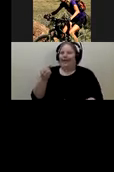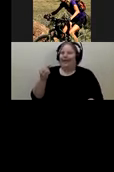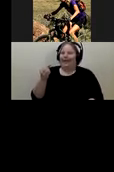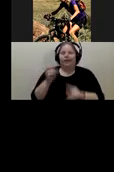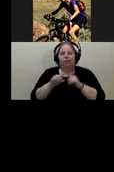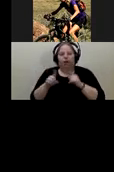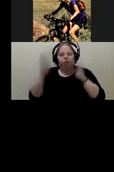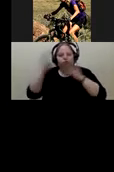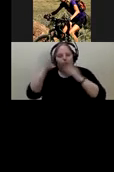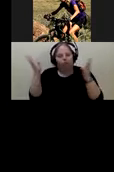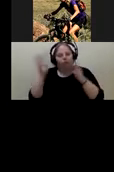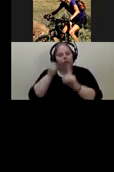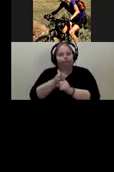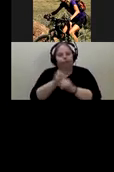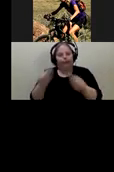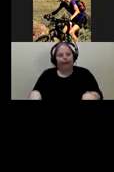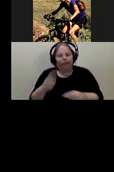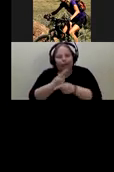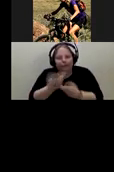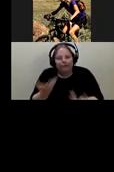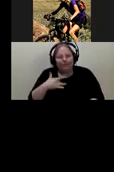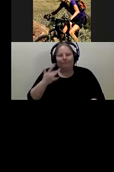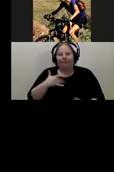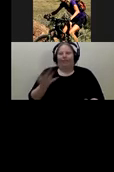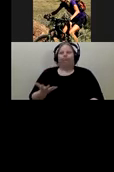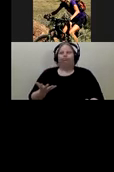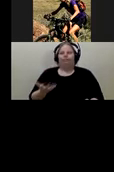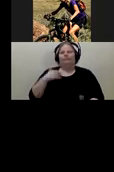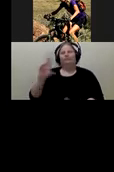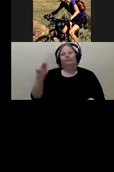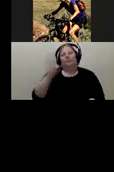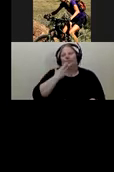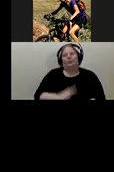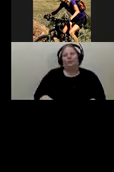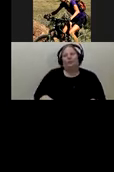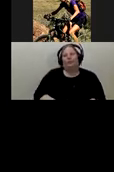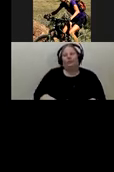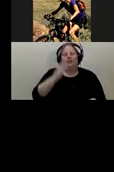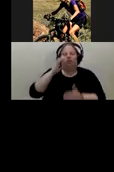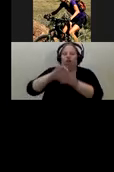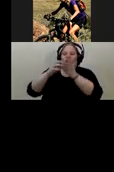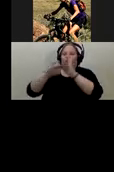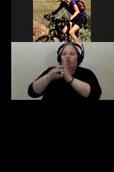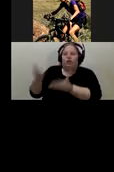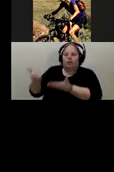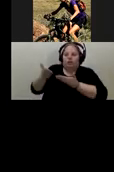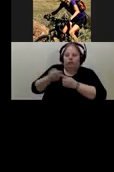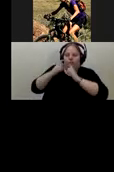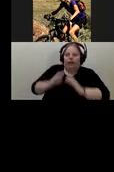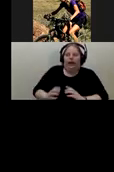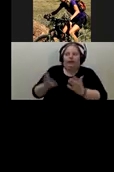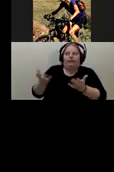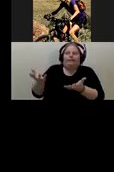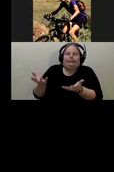from a vendor or something like that, right? You feel like you have to turn it all over if you get cookies from a client.